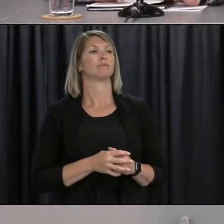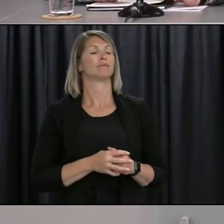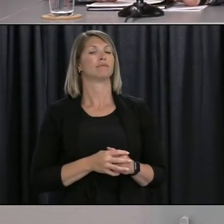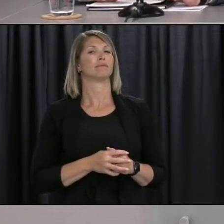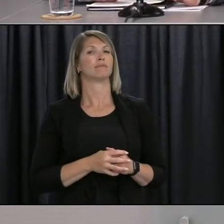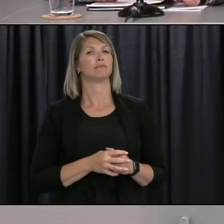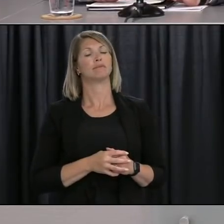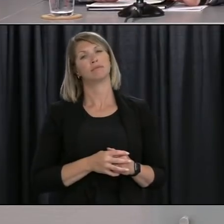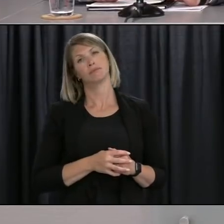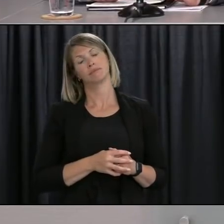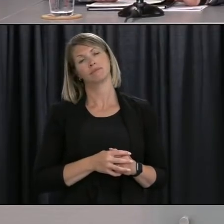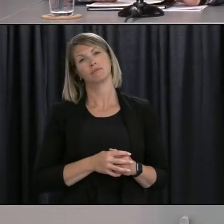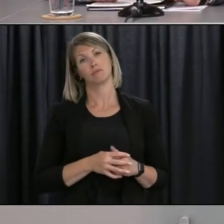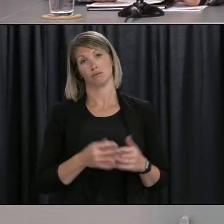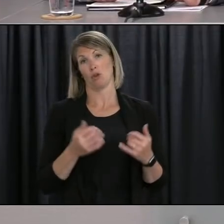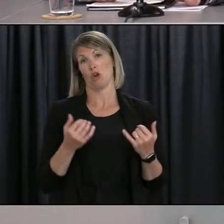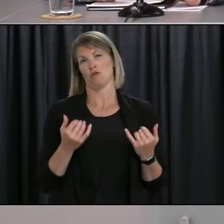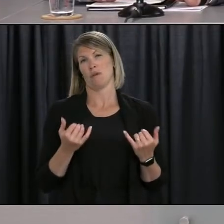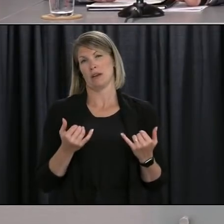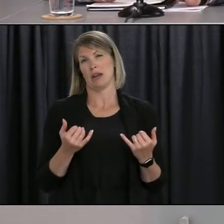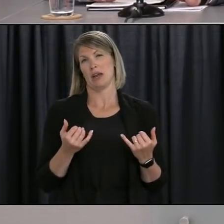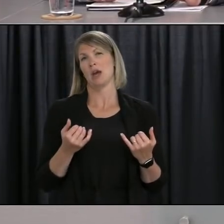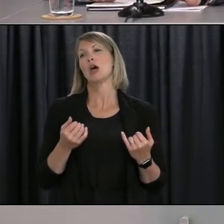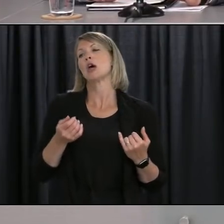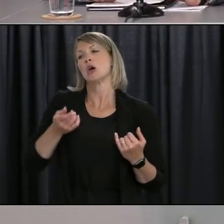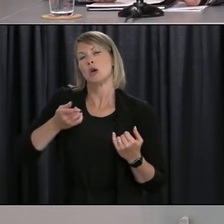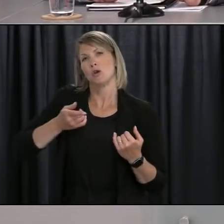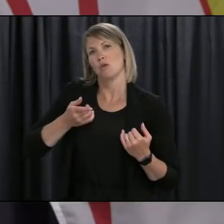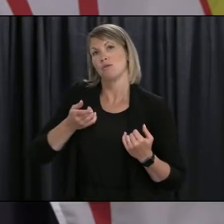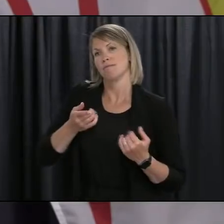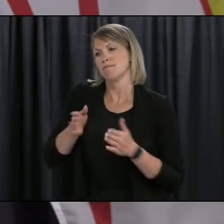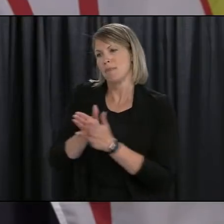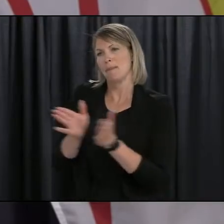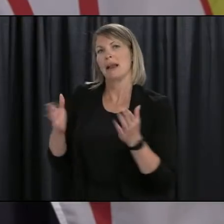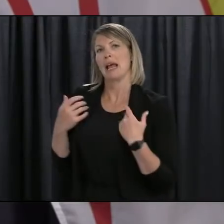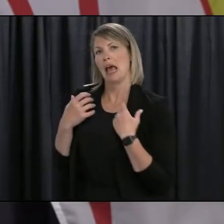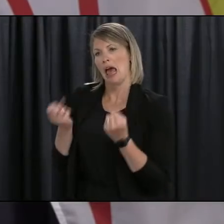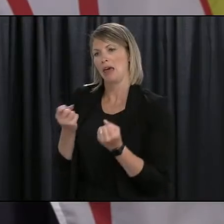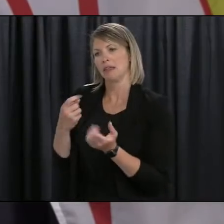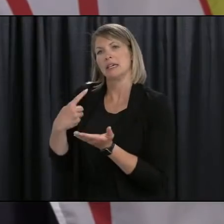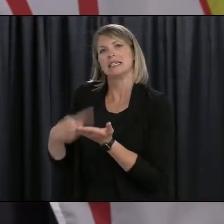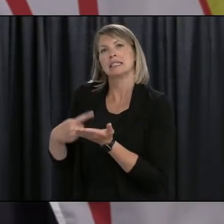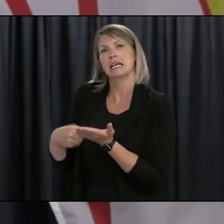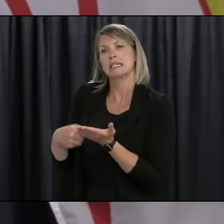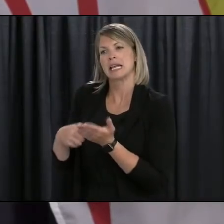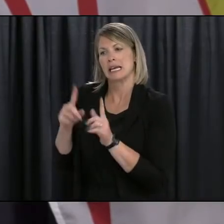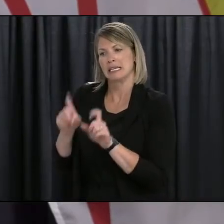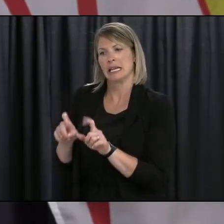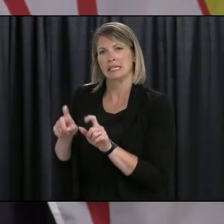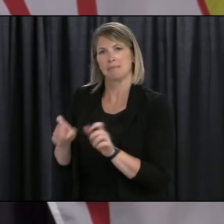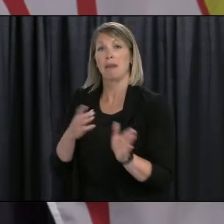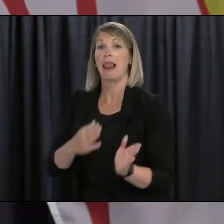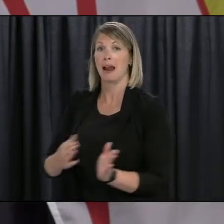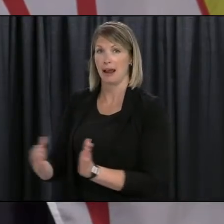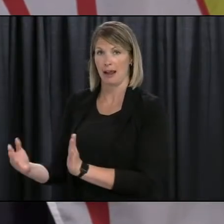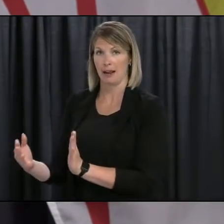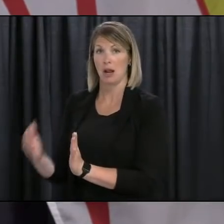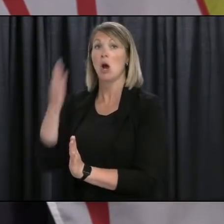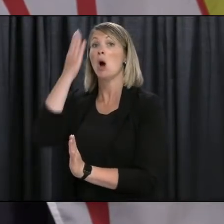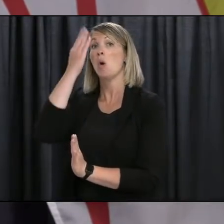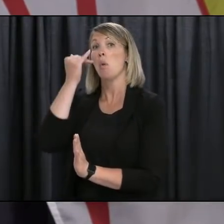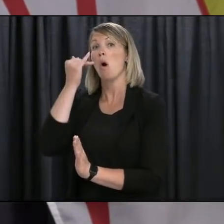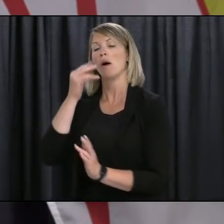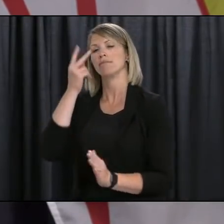moment, we're in the process of developing a testing strategy that will take us into the fall when we anticipate an increase in